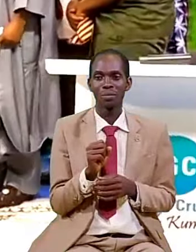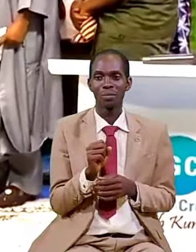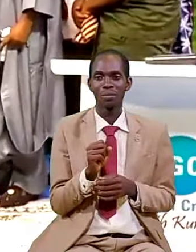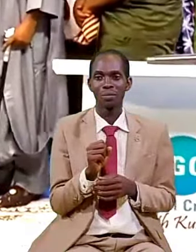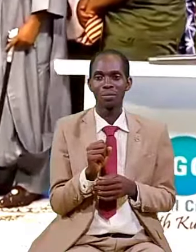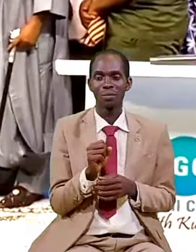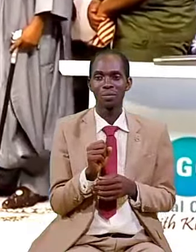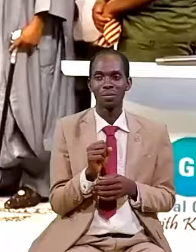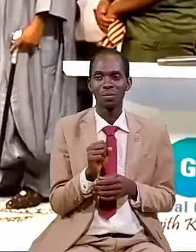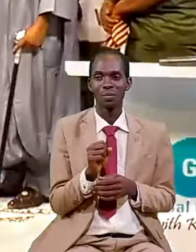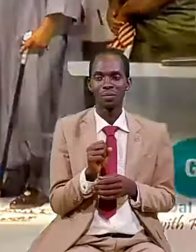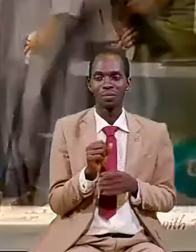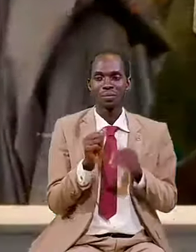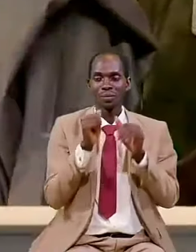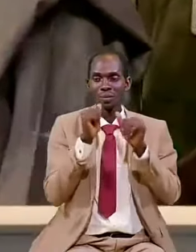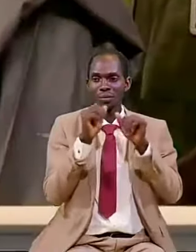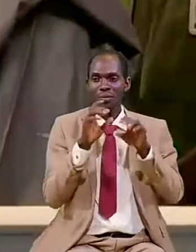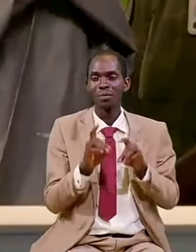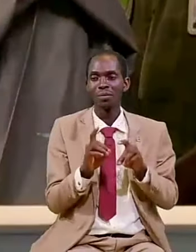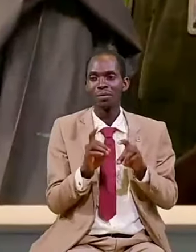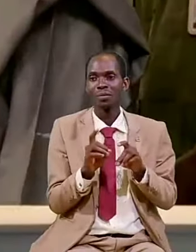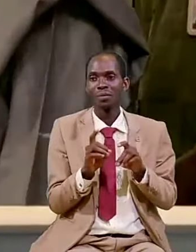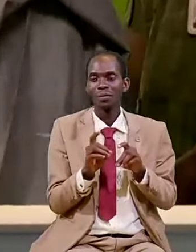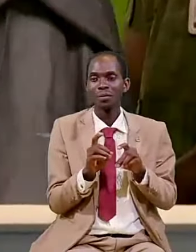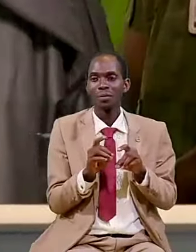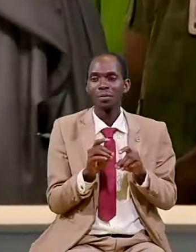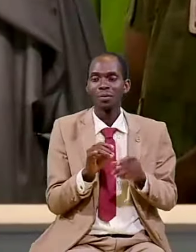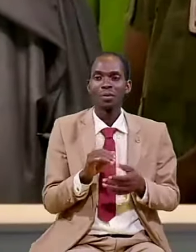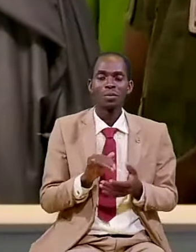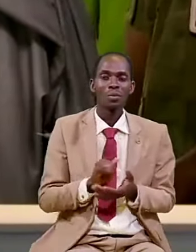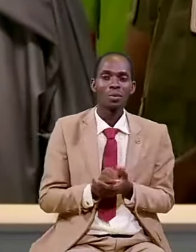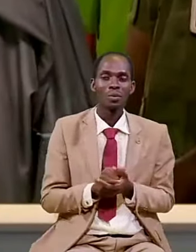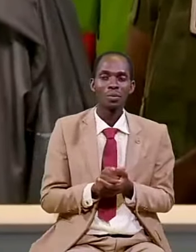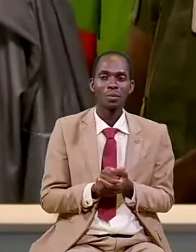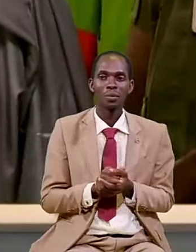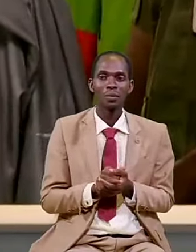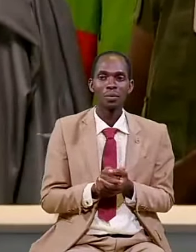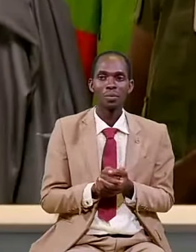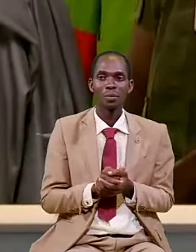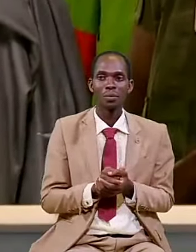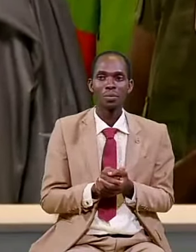blessing be to those people who don't see but they believe.